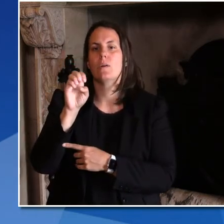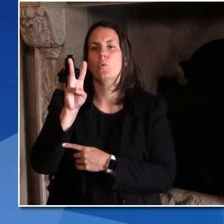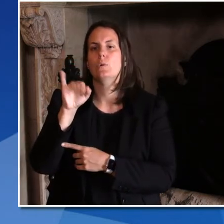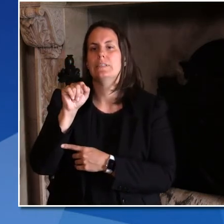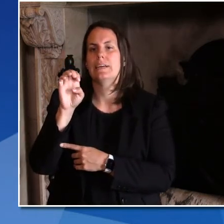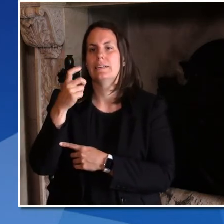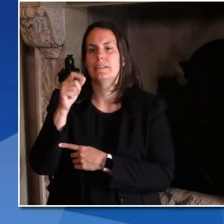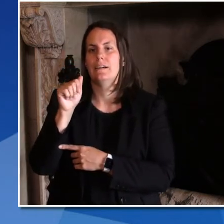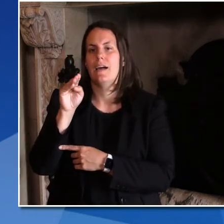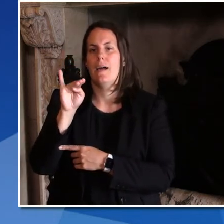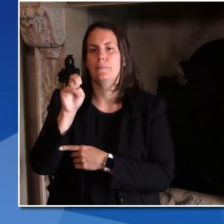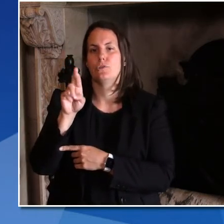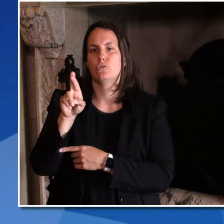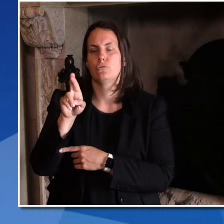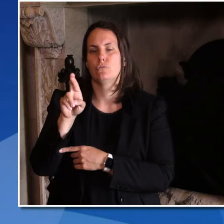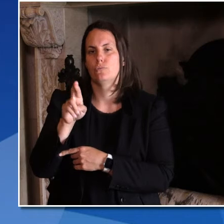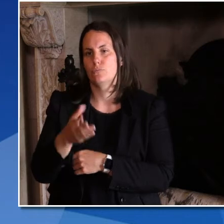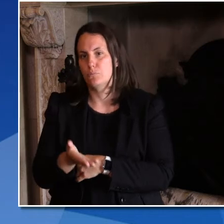Melanie?